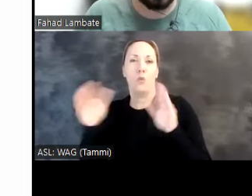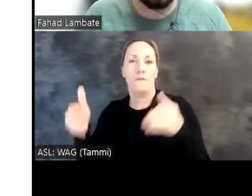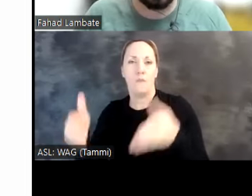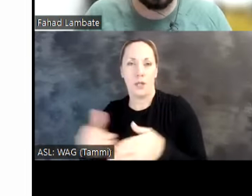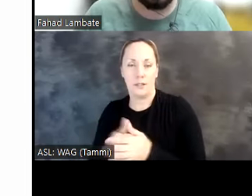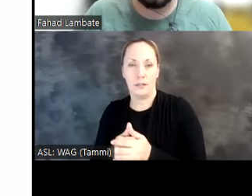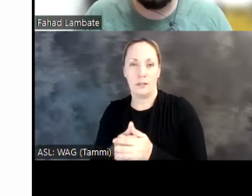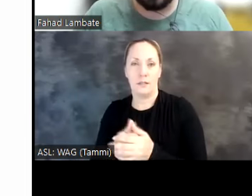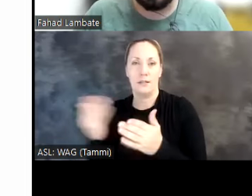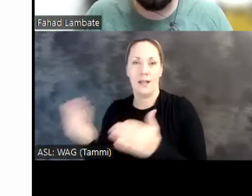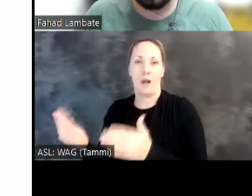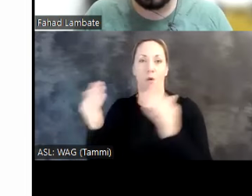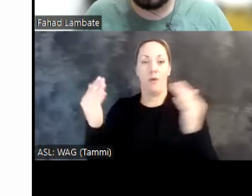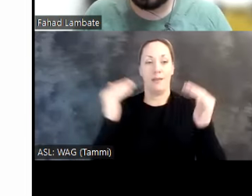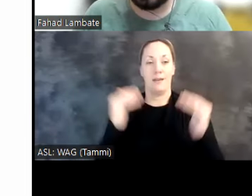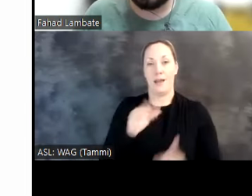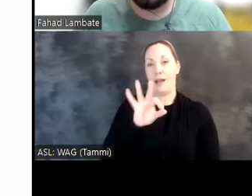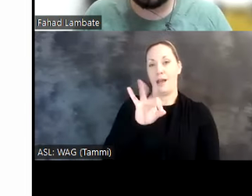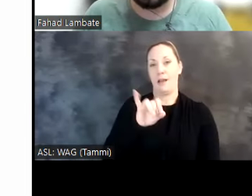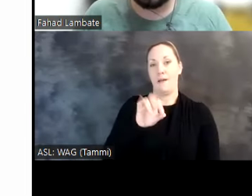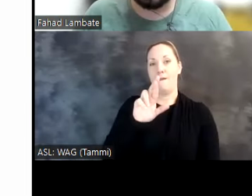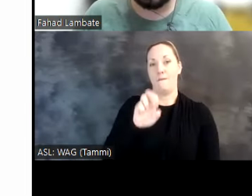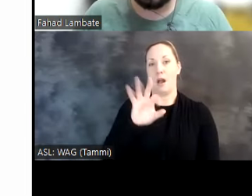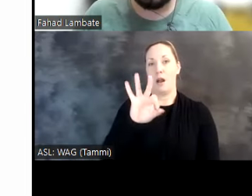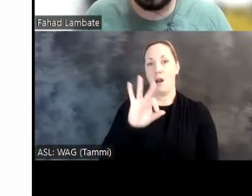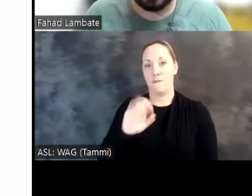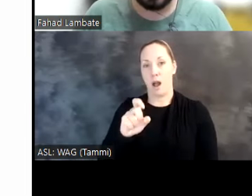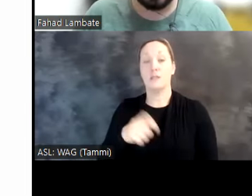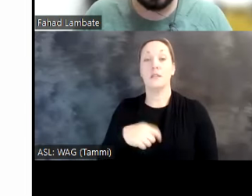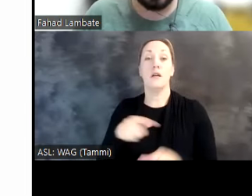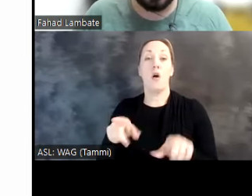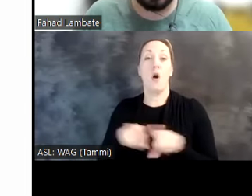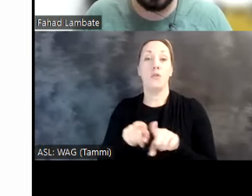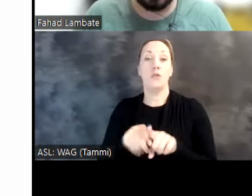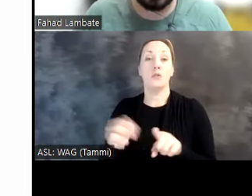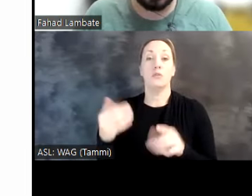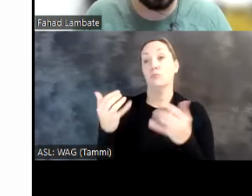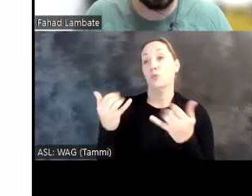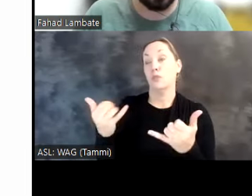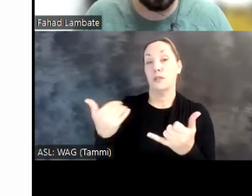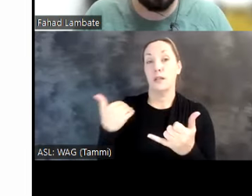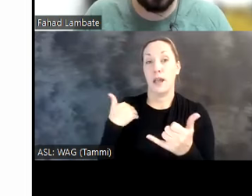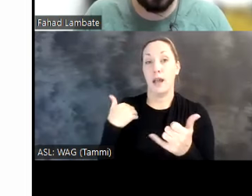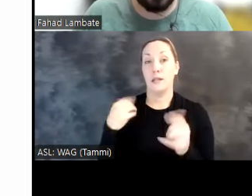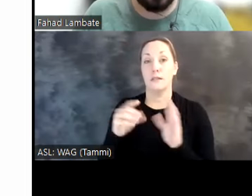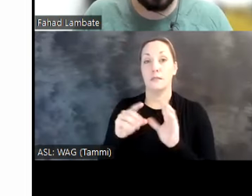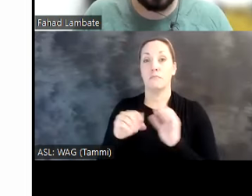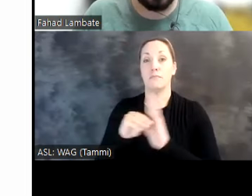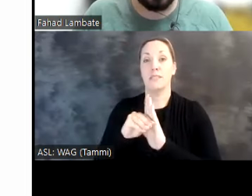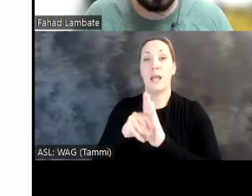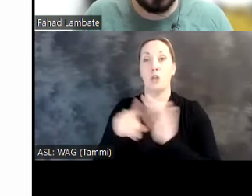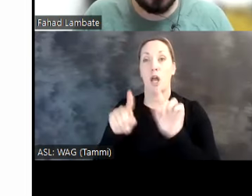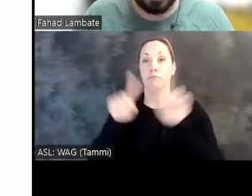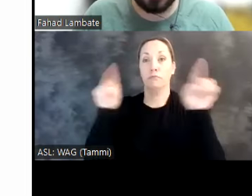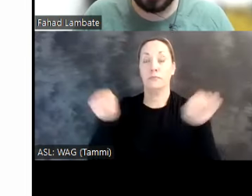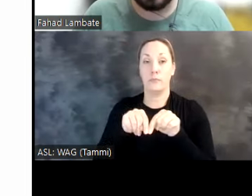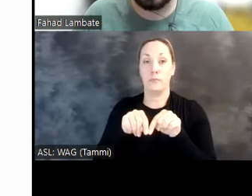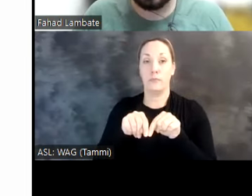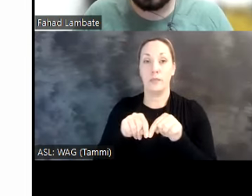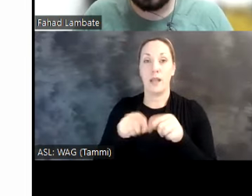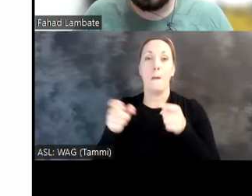the next browser, which is Firefox. So it also has currently the snapshot of